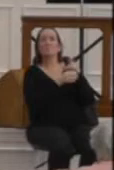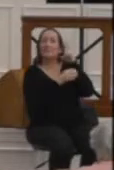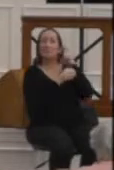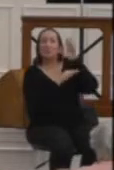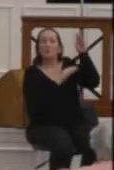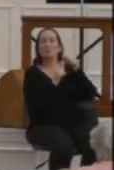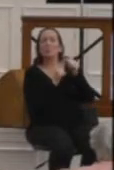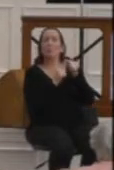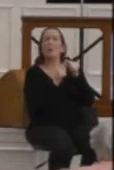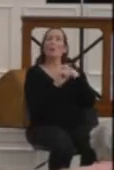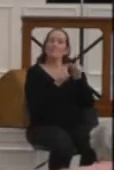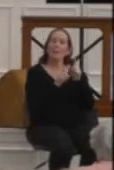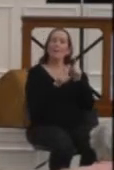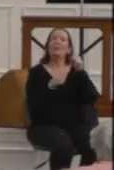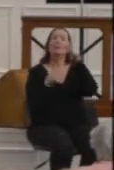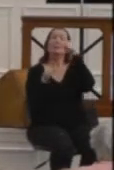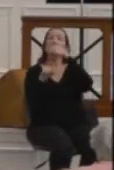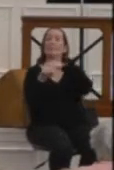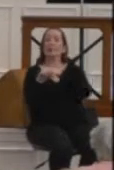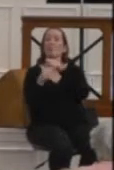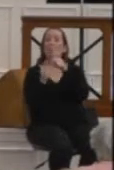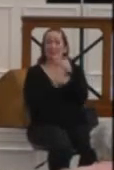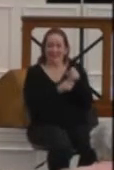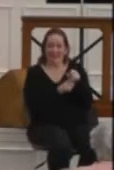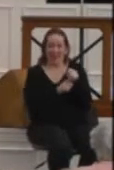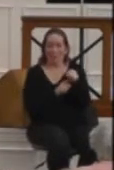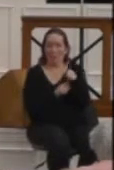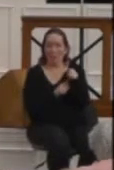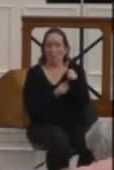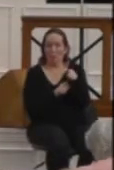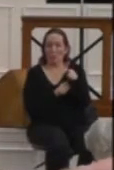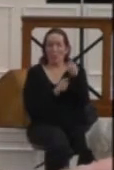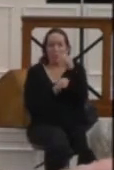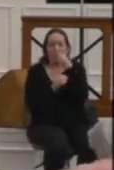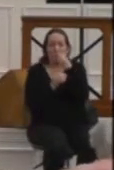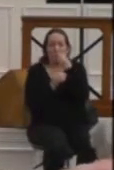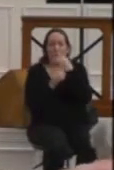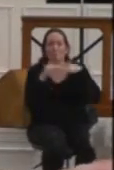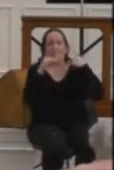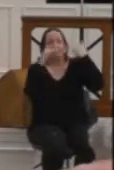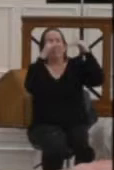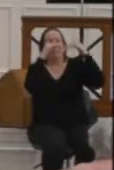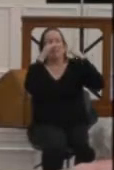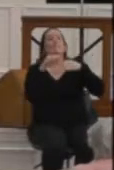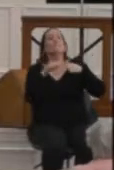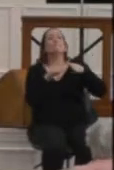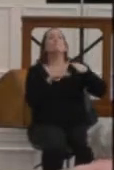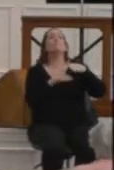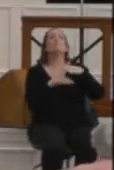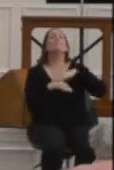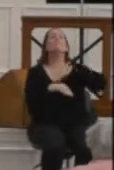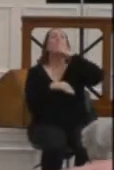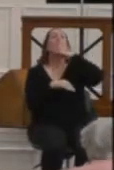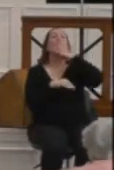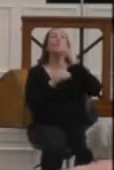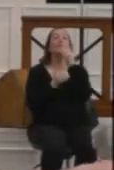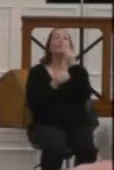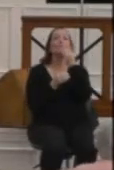But there comes a point in time when that caterpillar stores up enough food and goes into that cocoon.